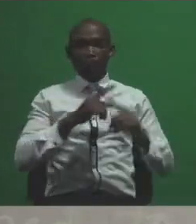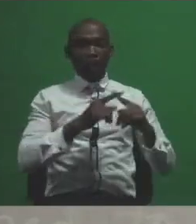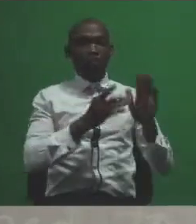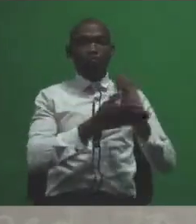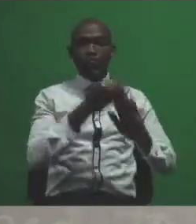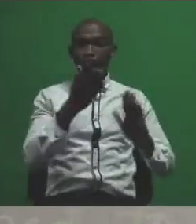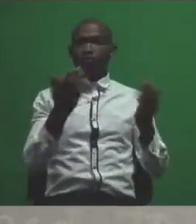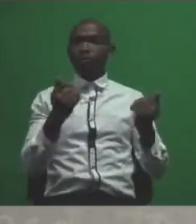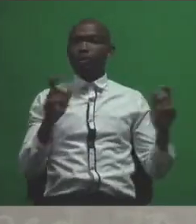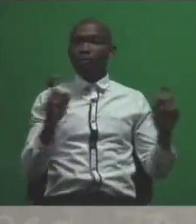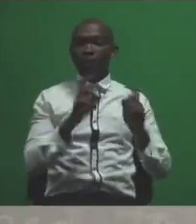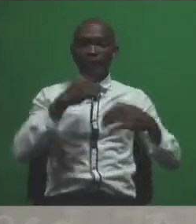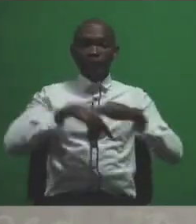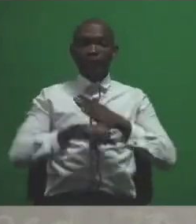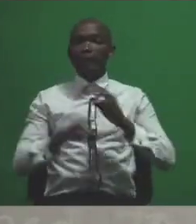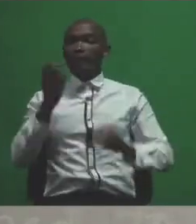in chemistry lesson.